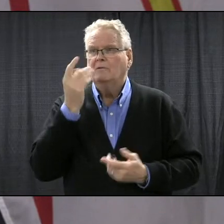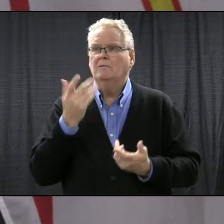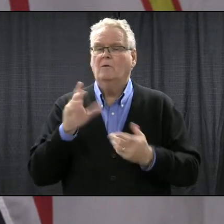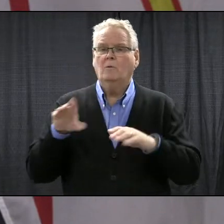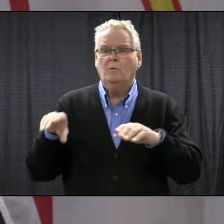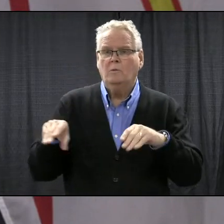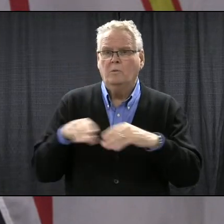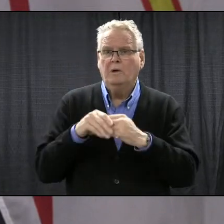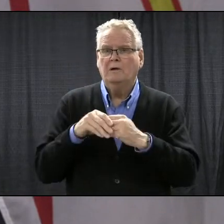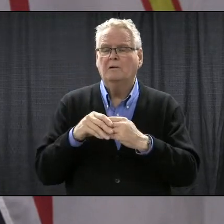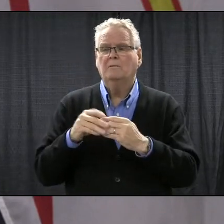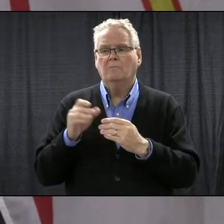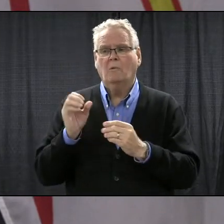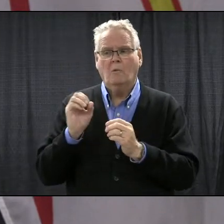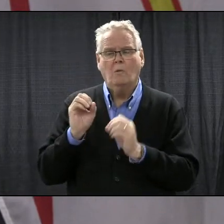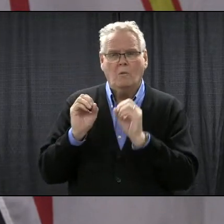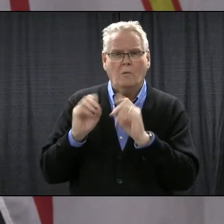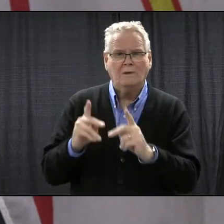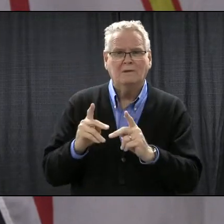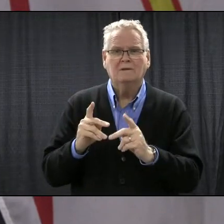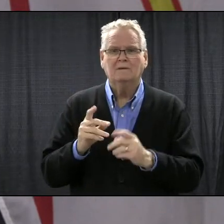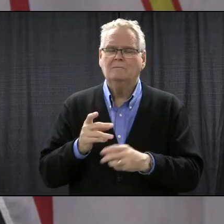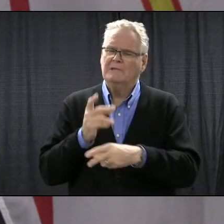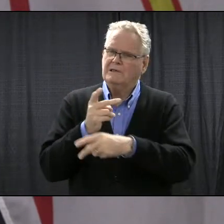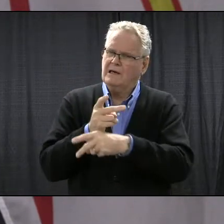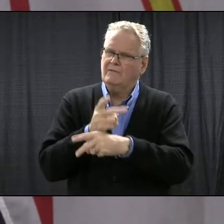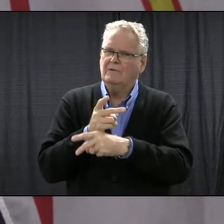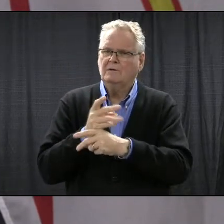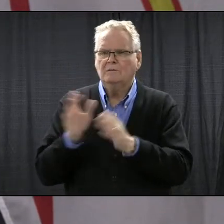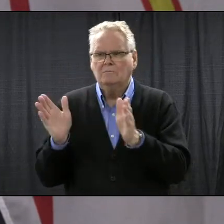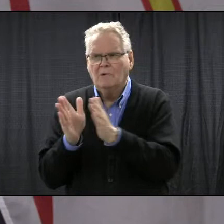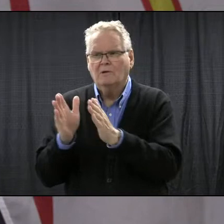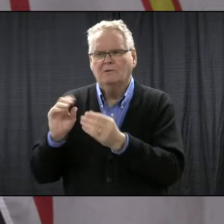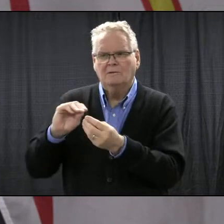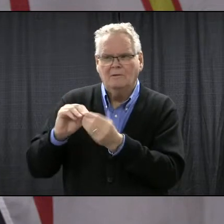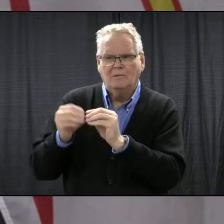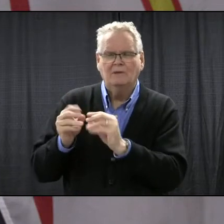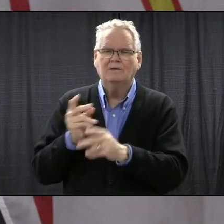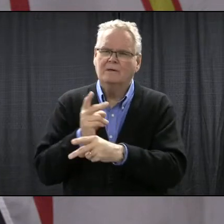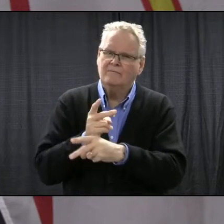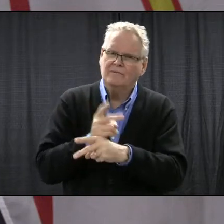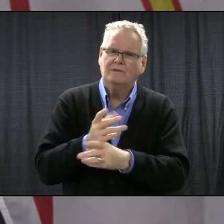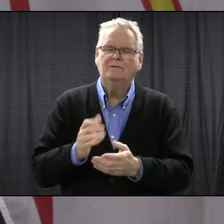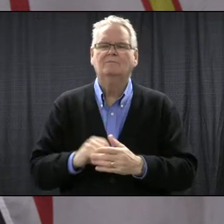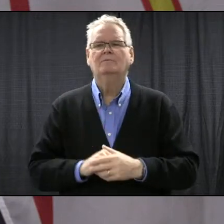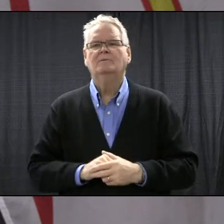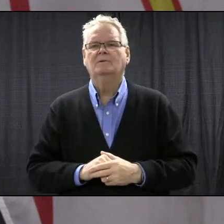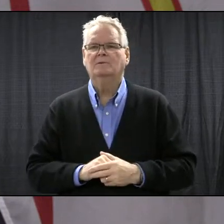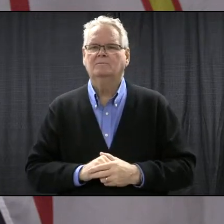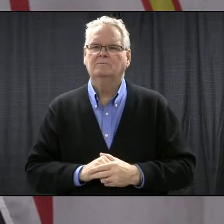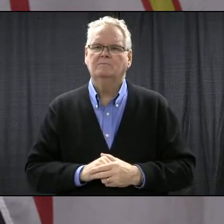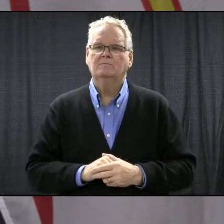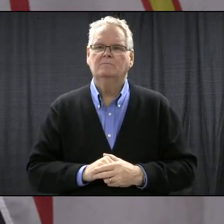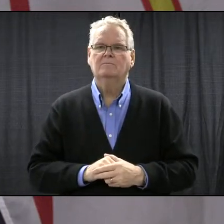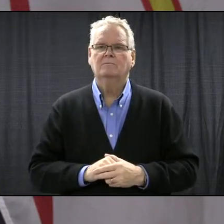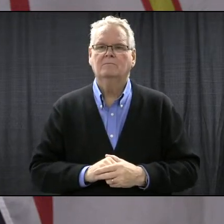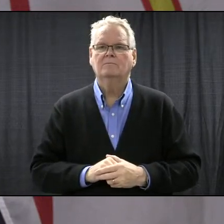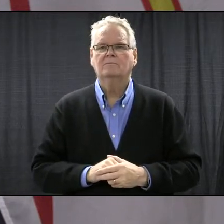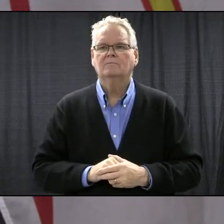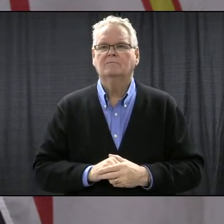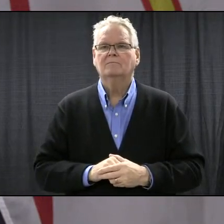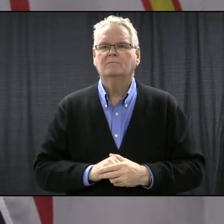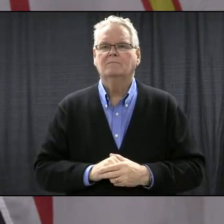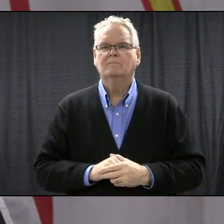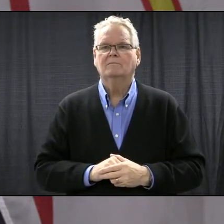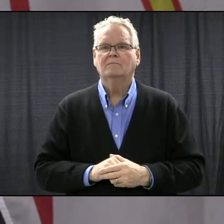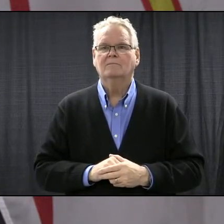that, perhaps going to events like that 3 or 4 times in a week would not be, where we'd want people